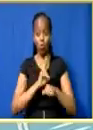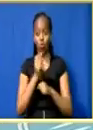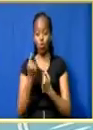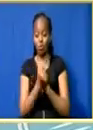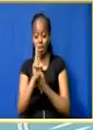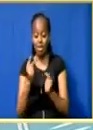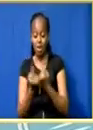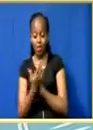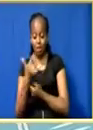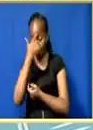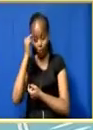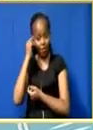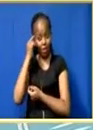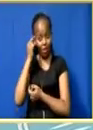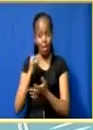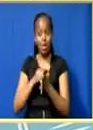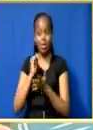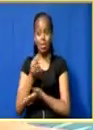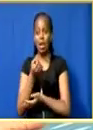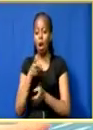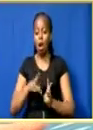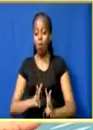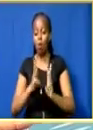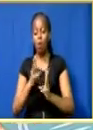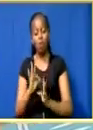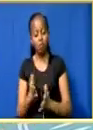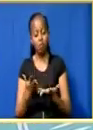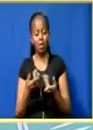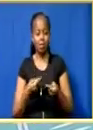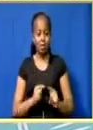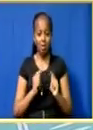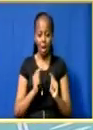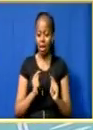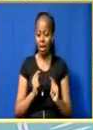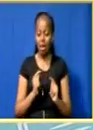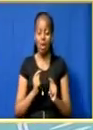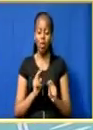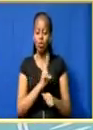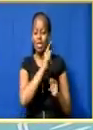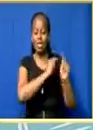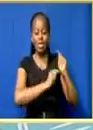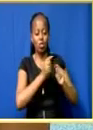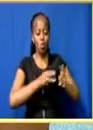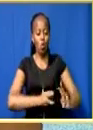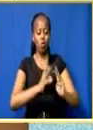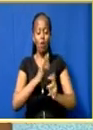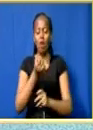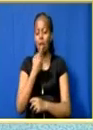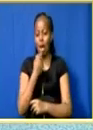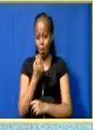things because they think it is a way of getting away from going to hospital. They're those who believe in